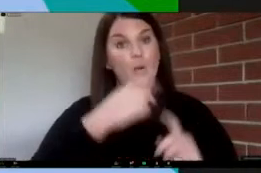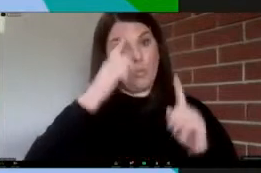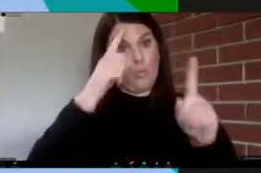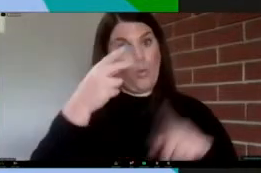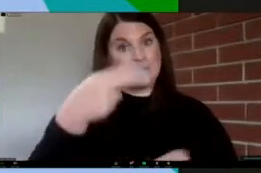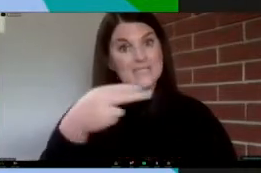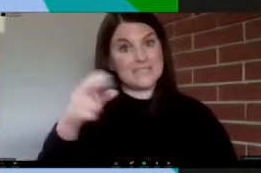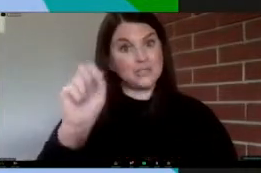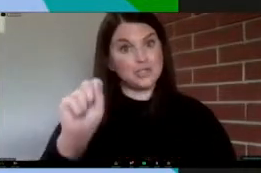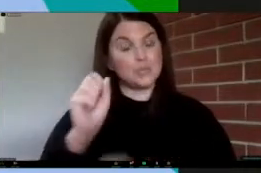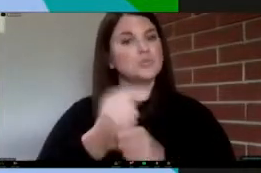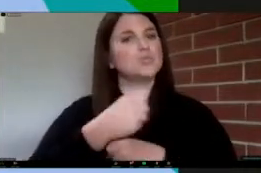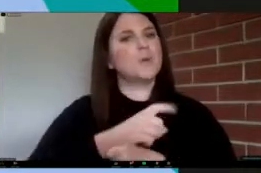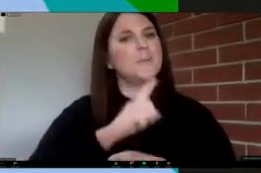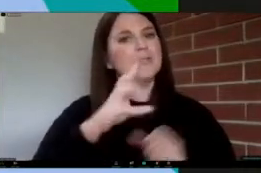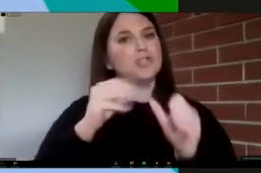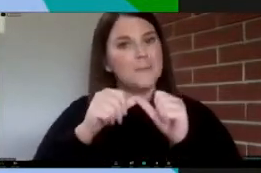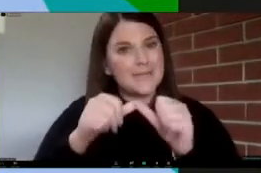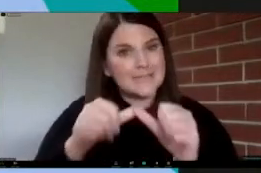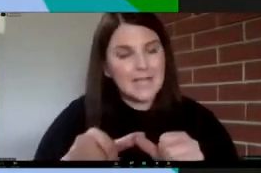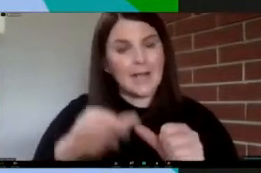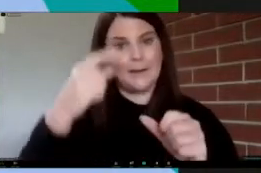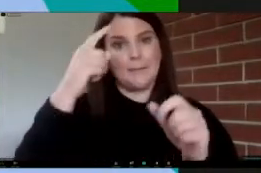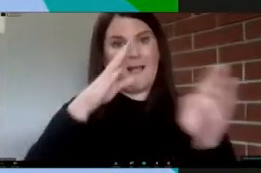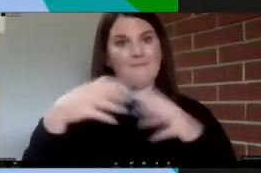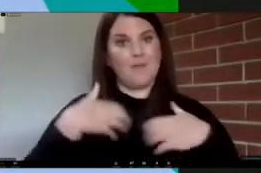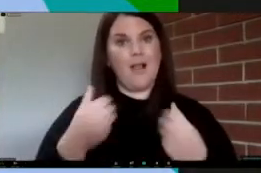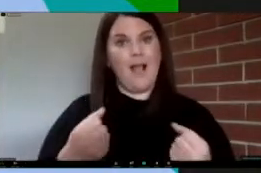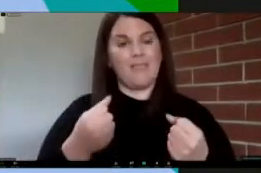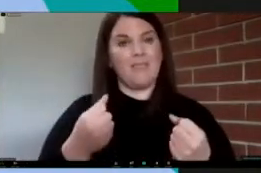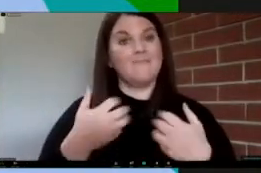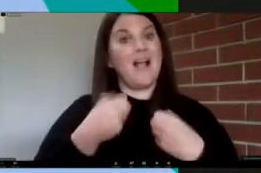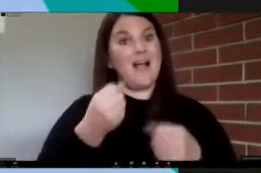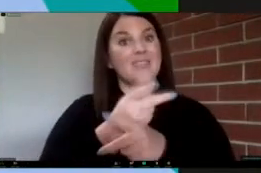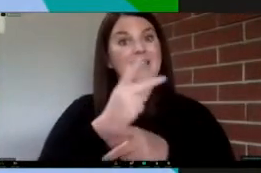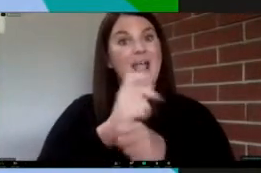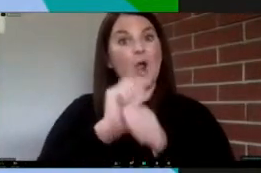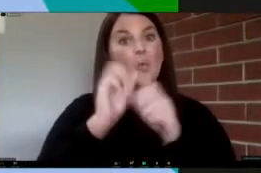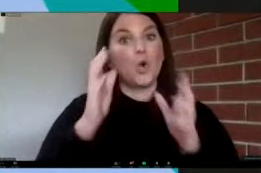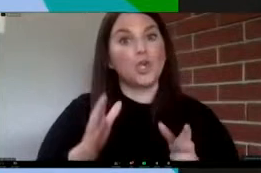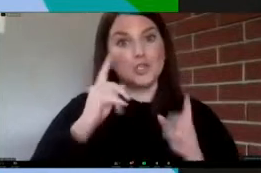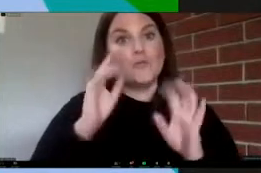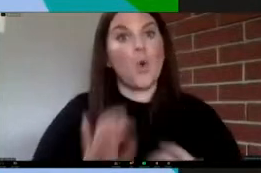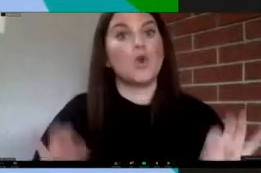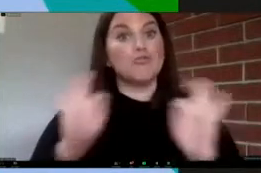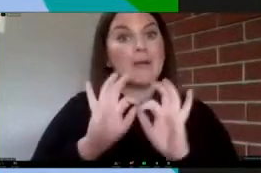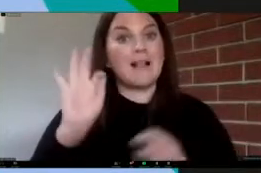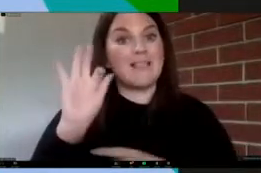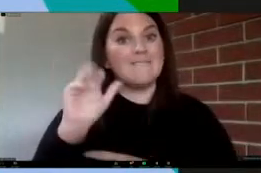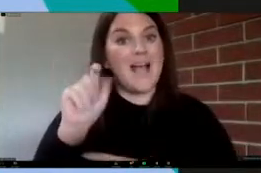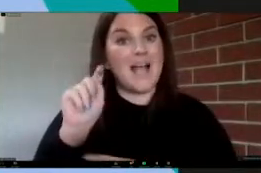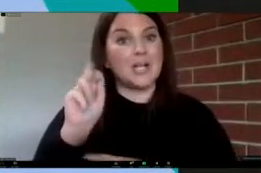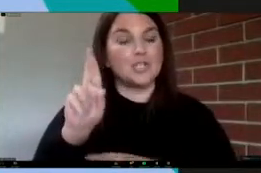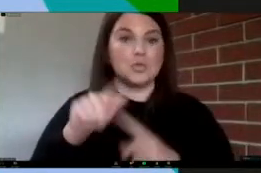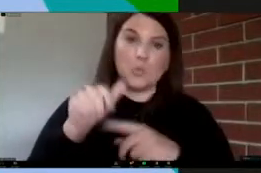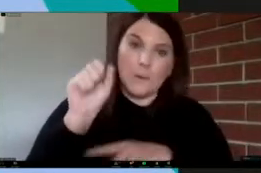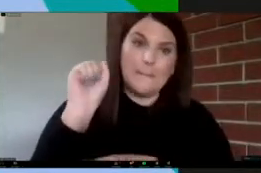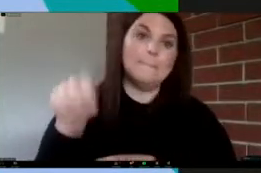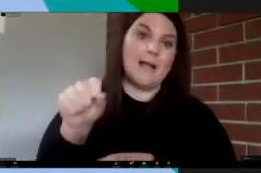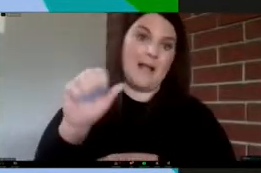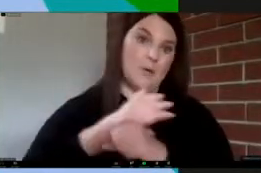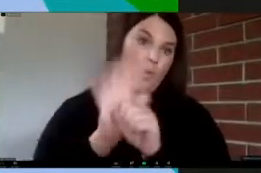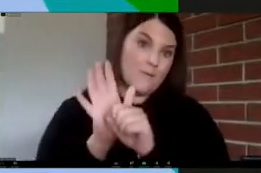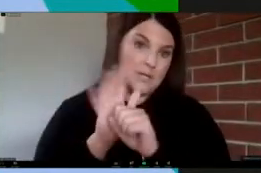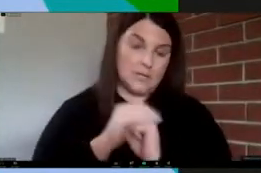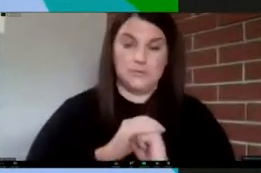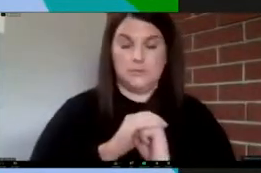and maintain the behavioral health of healthcare workers as a critical factor in combating COVID-19,